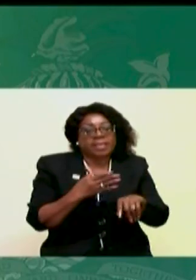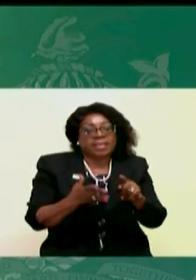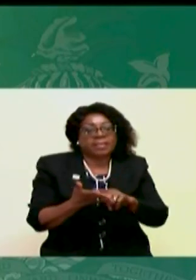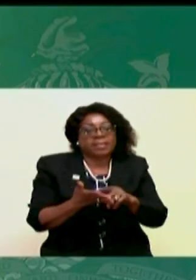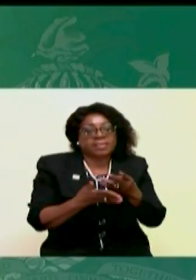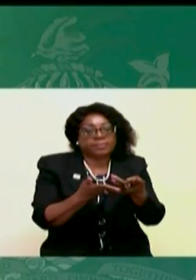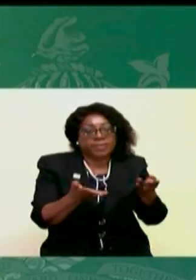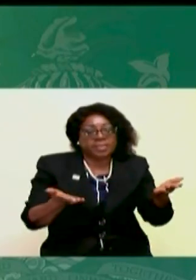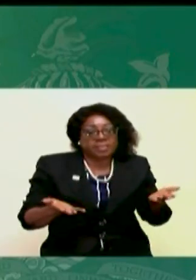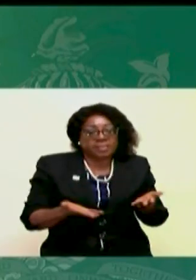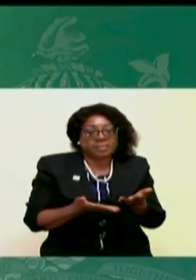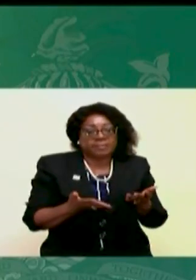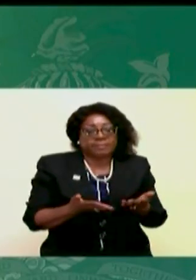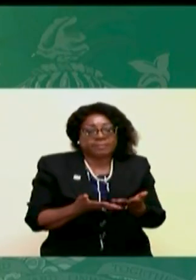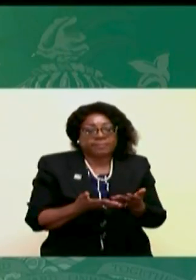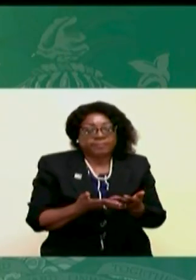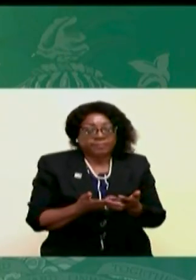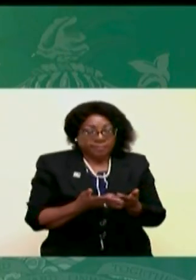he said that.